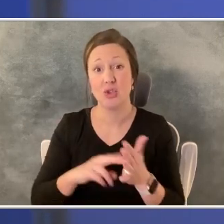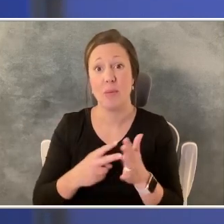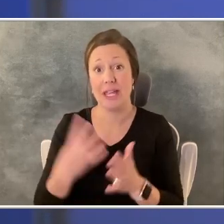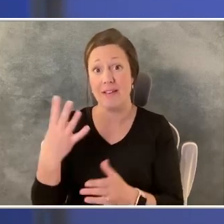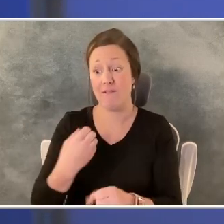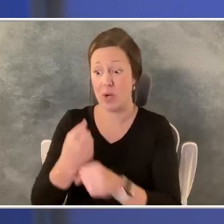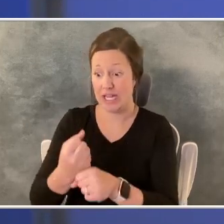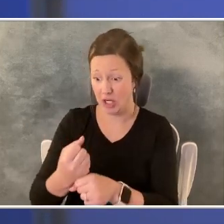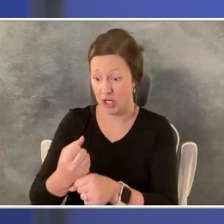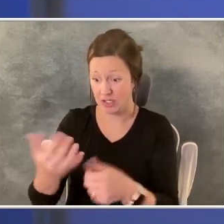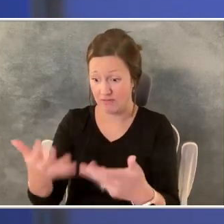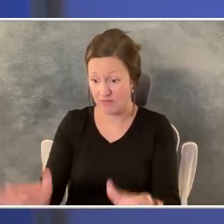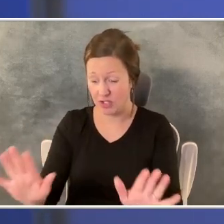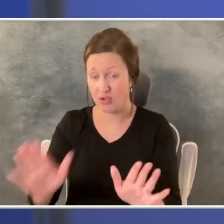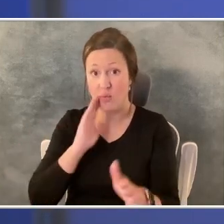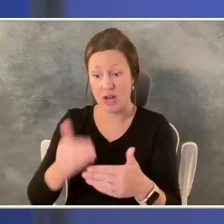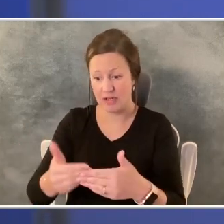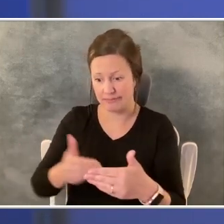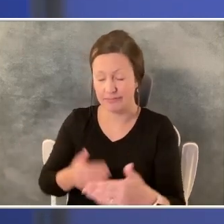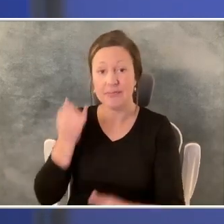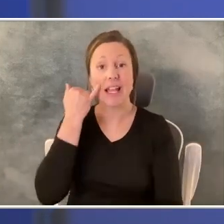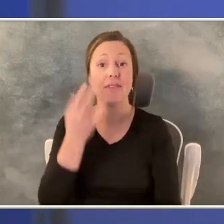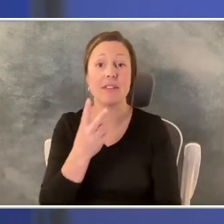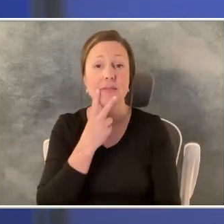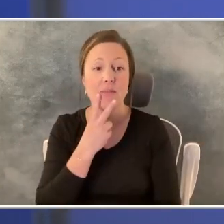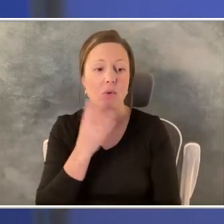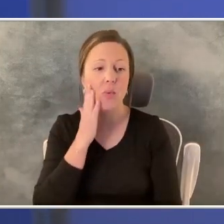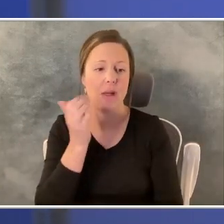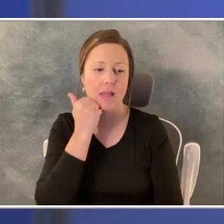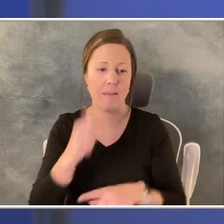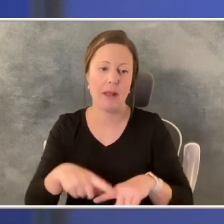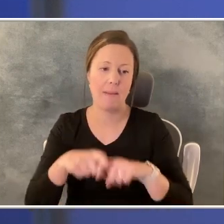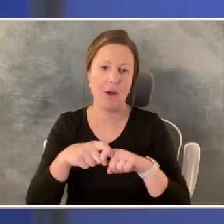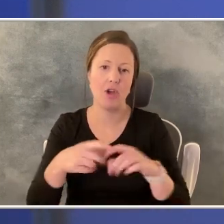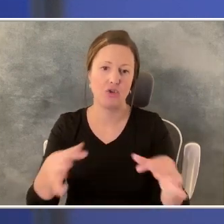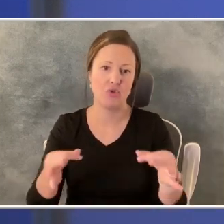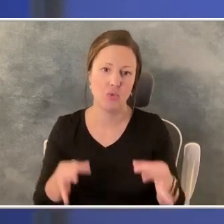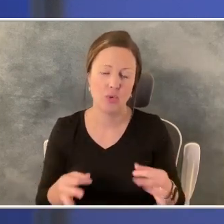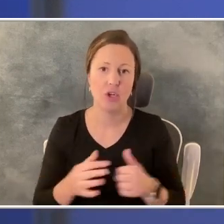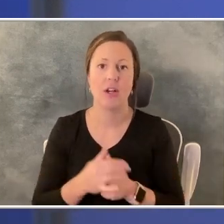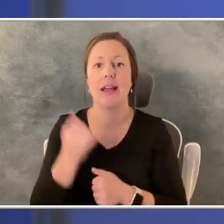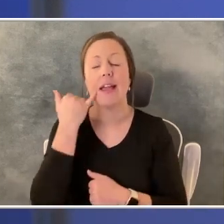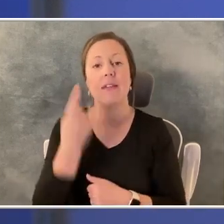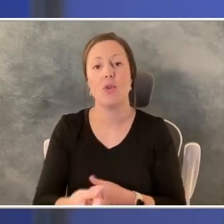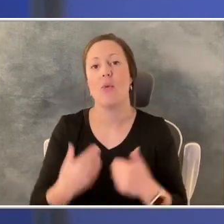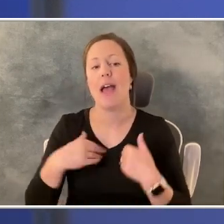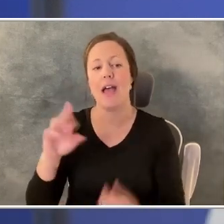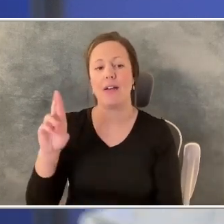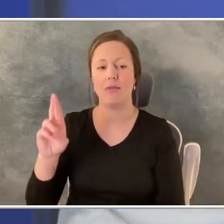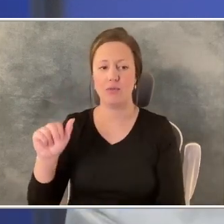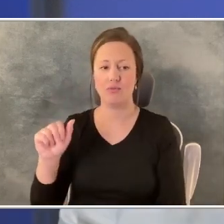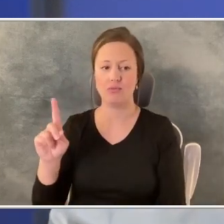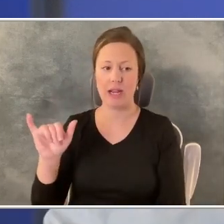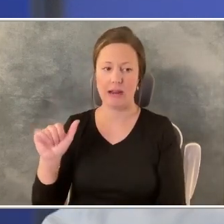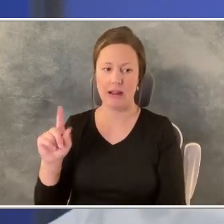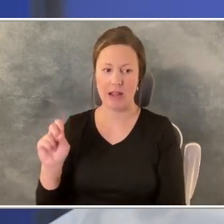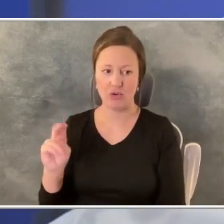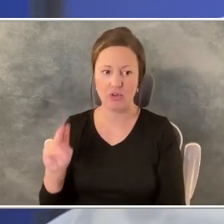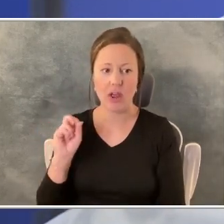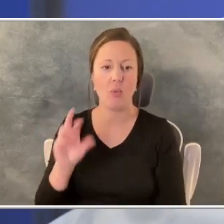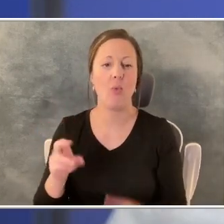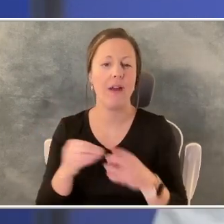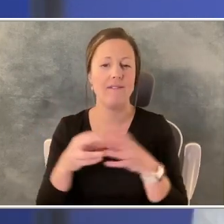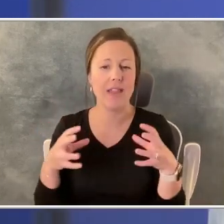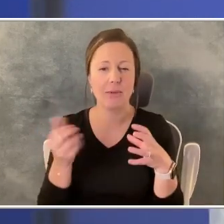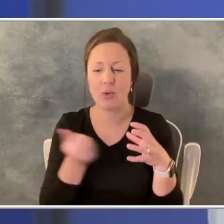ovaries. If you smoke, you're going to go through menopause sooner. If you have radiation, if you have inflammatory, and anything that inflames the